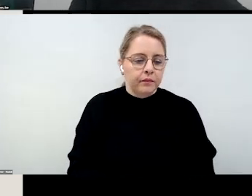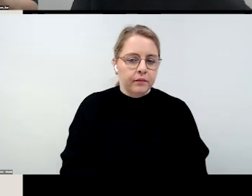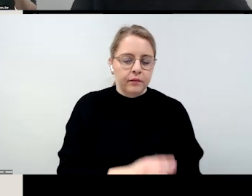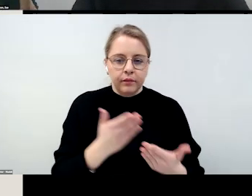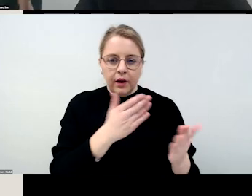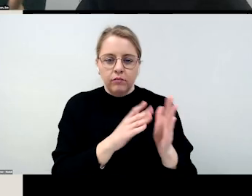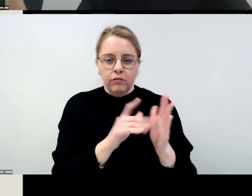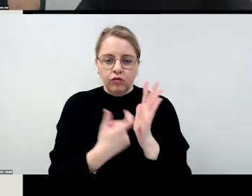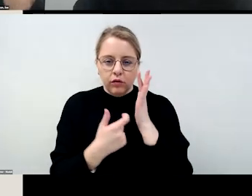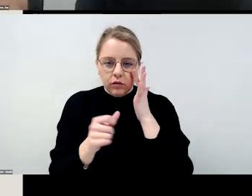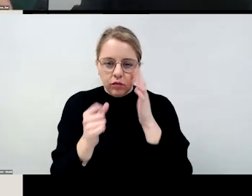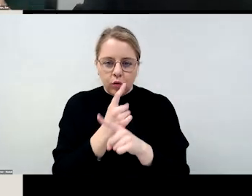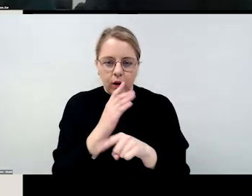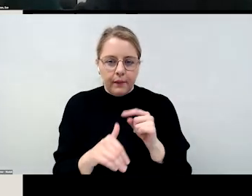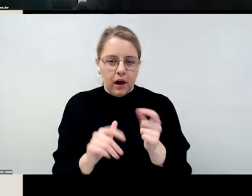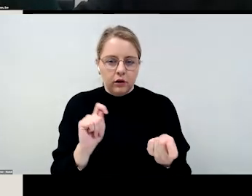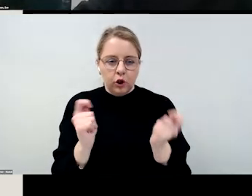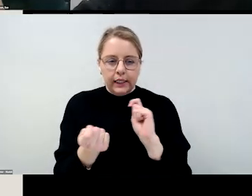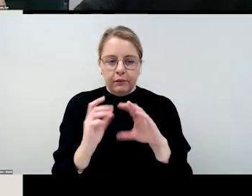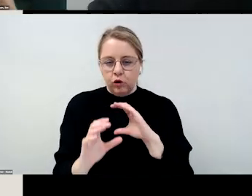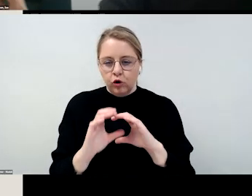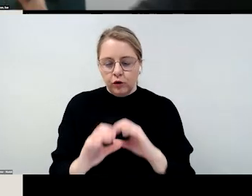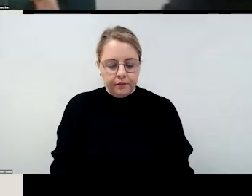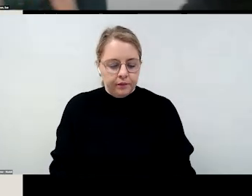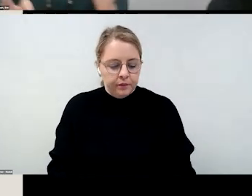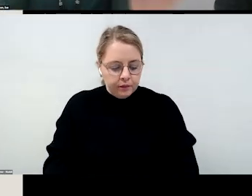Marianne to talk a bit more about adjusting communication.